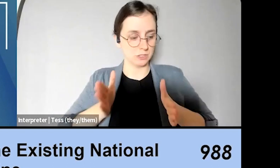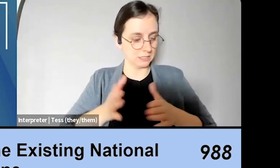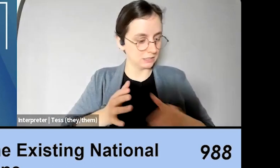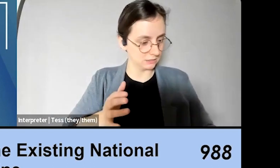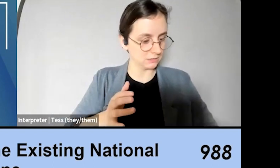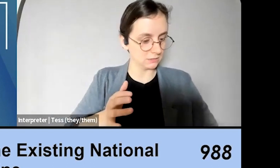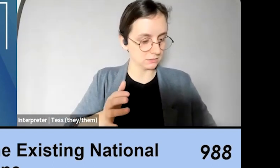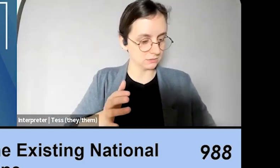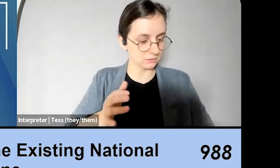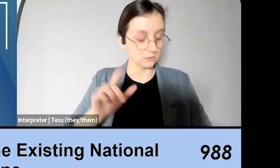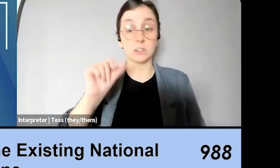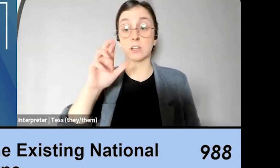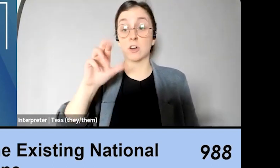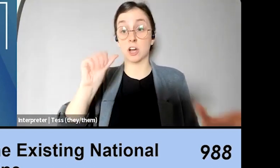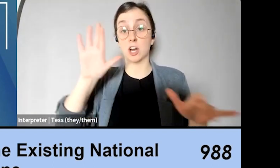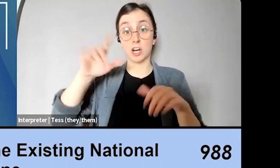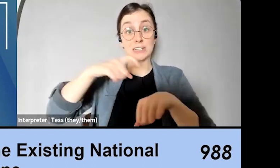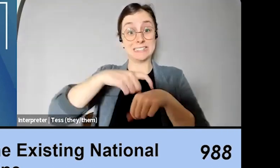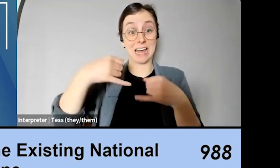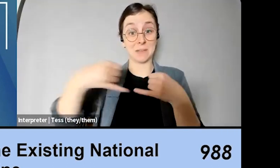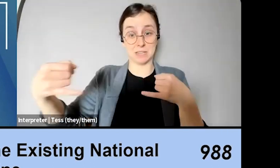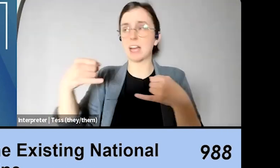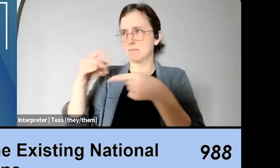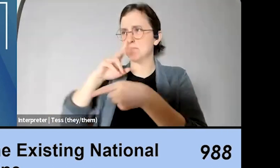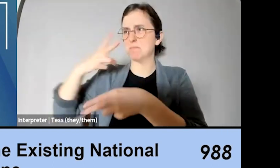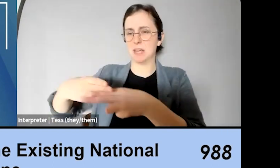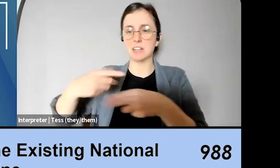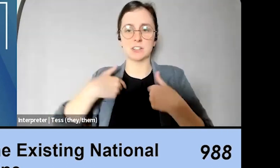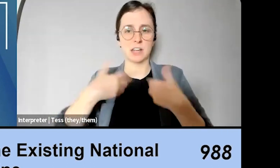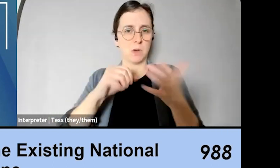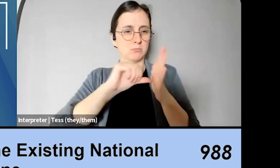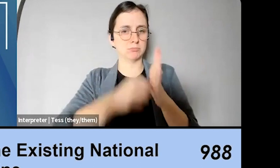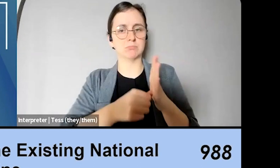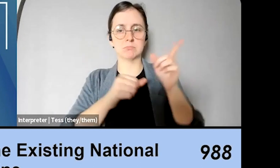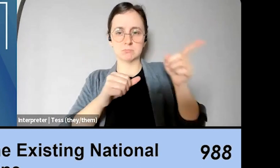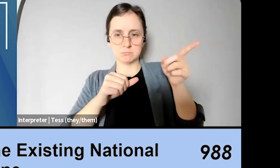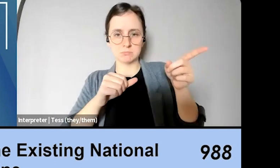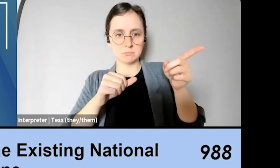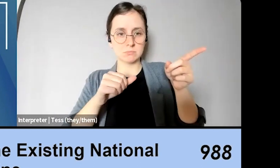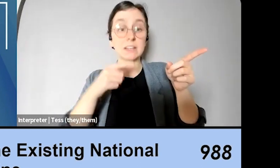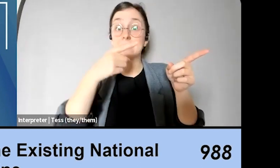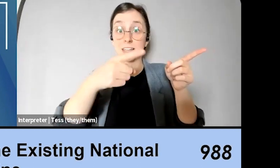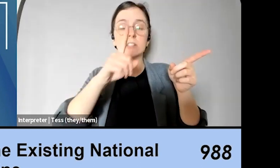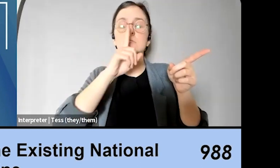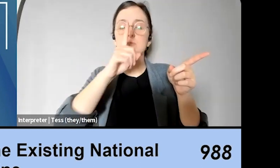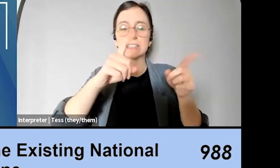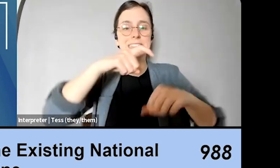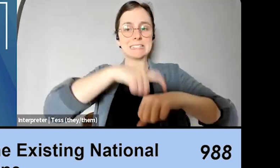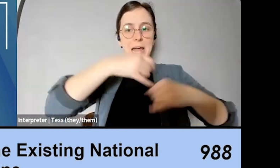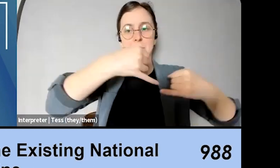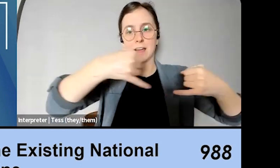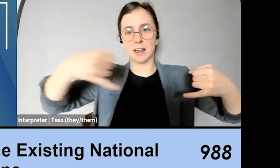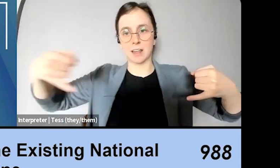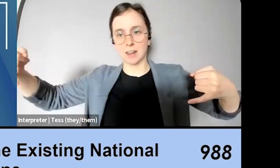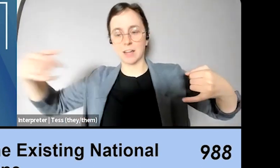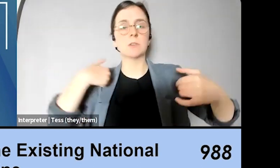referenced the timeline. The importance of this slide for me is to make this audience aware that this is part of a continuum. We use terms like launch